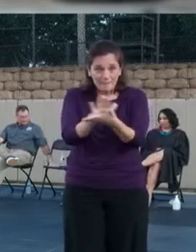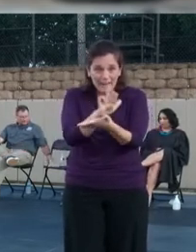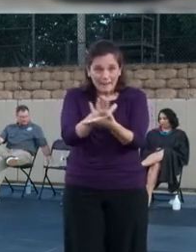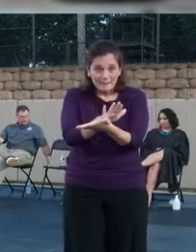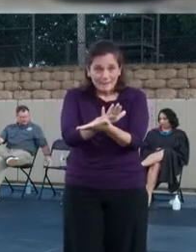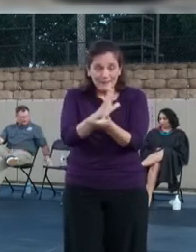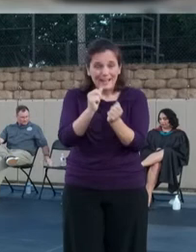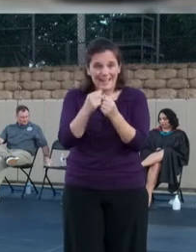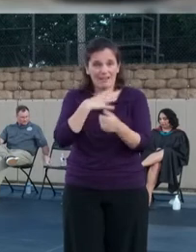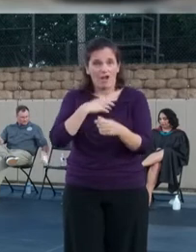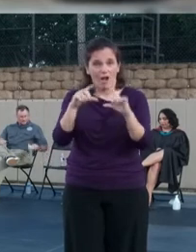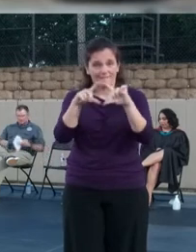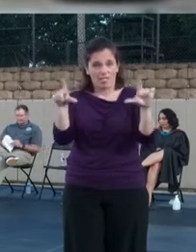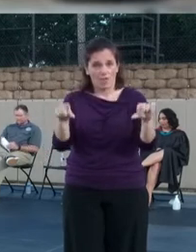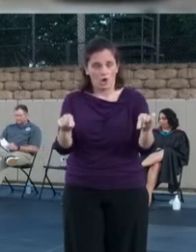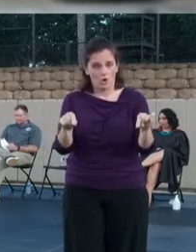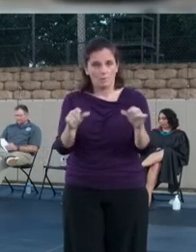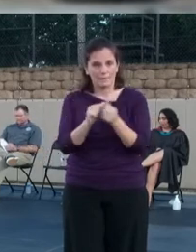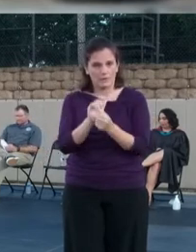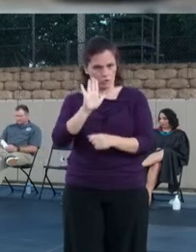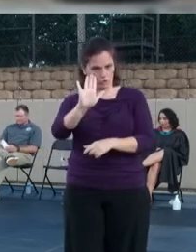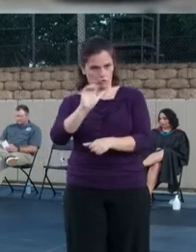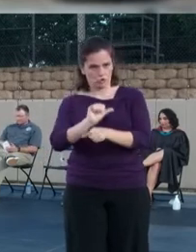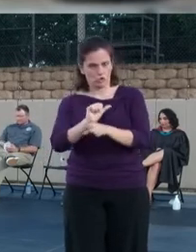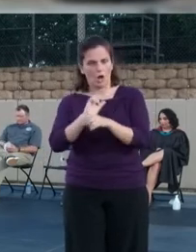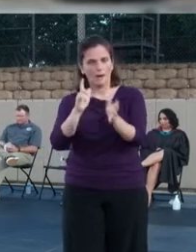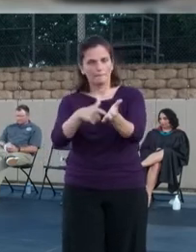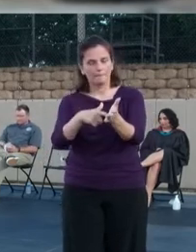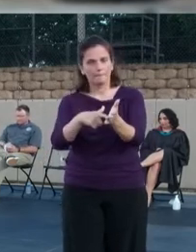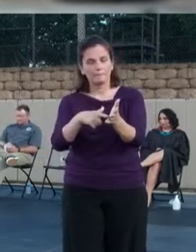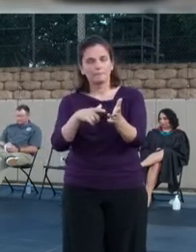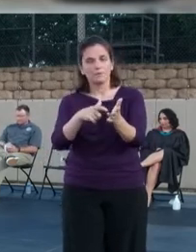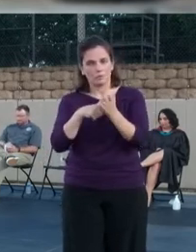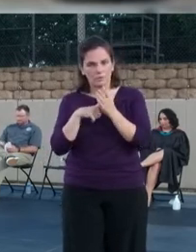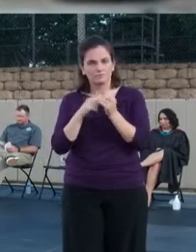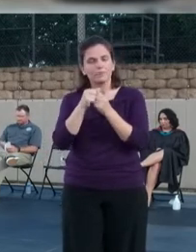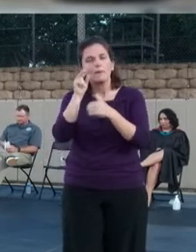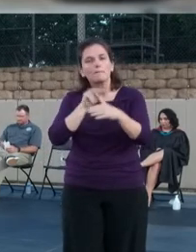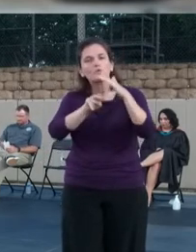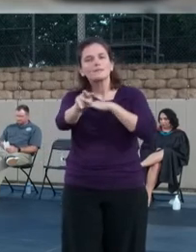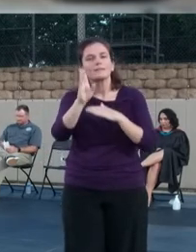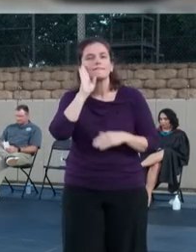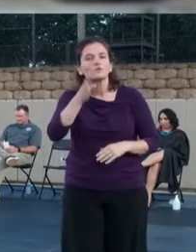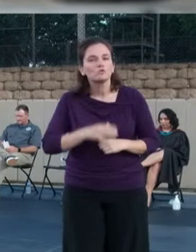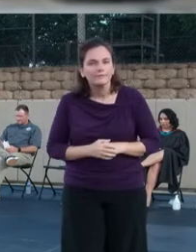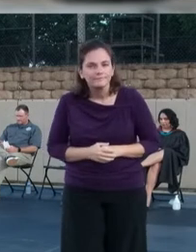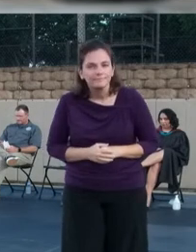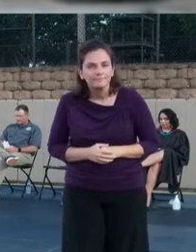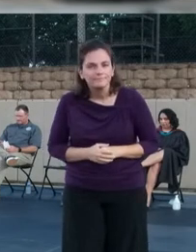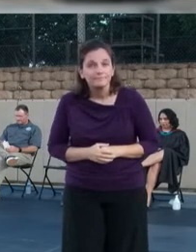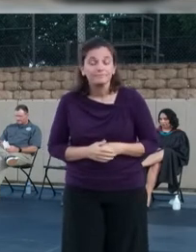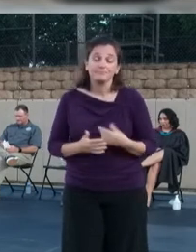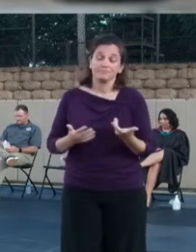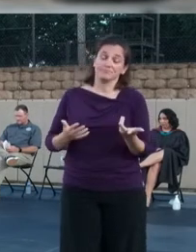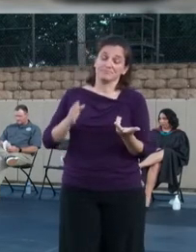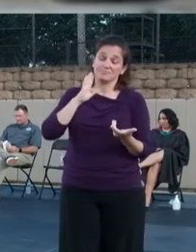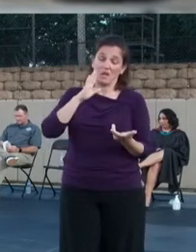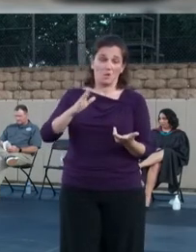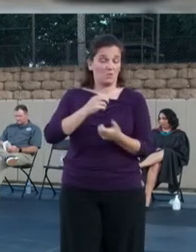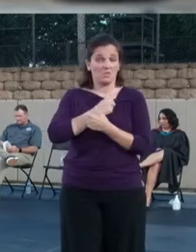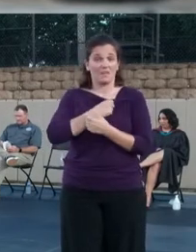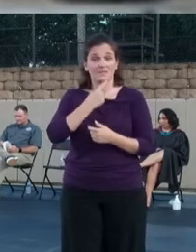an envelope and tasked with a simple demand: predict the future. As much as I would love to say that